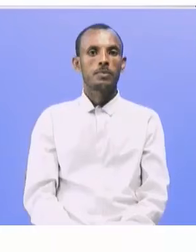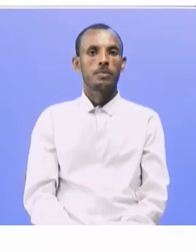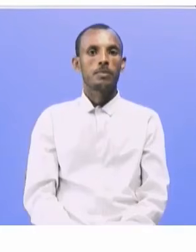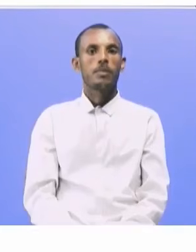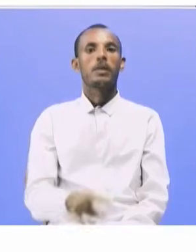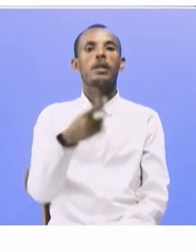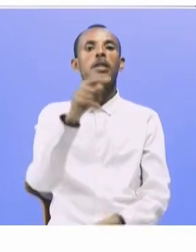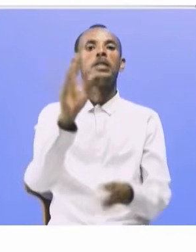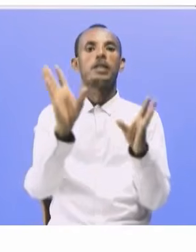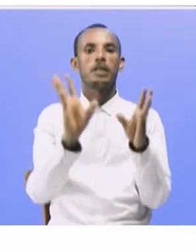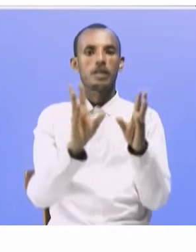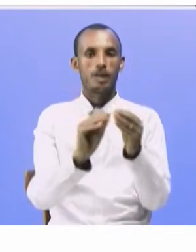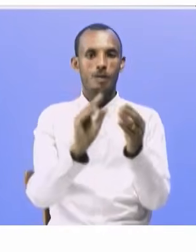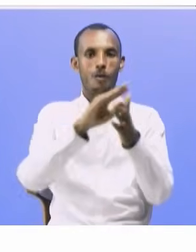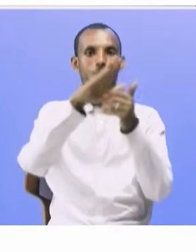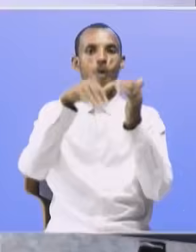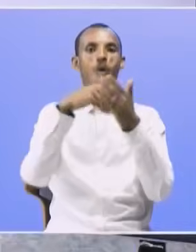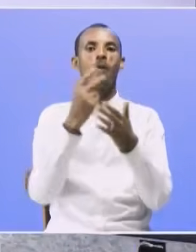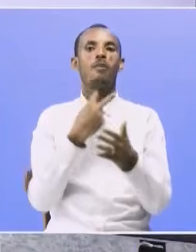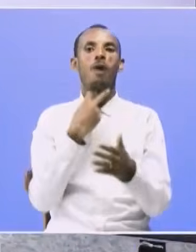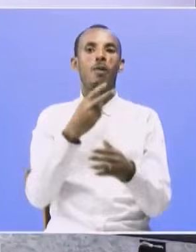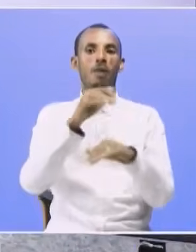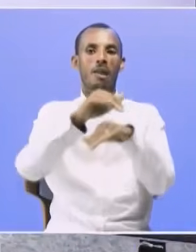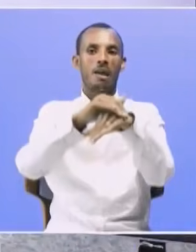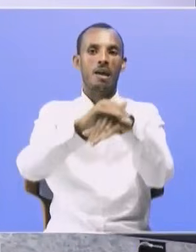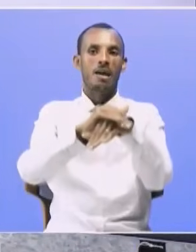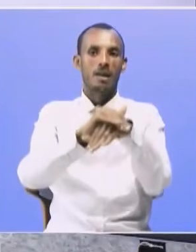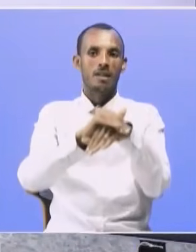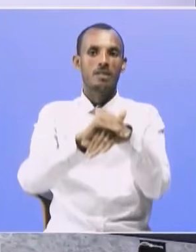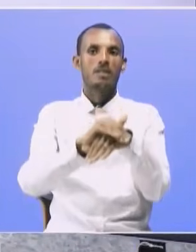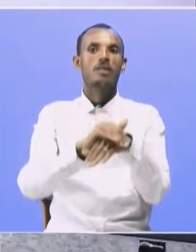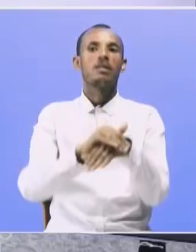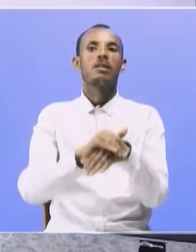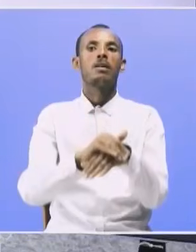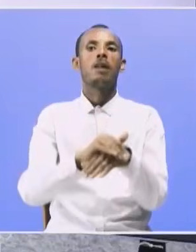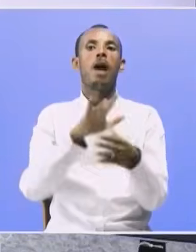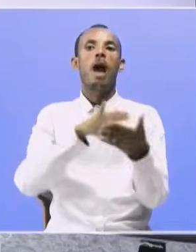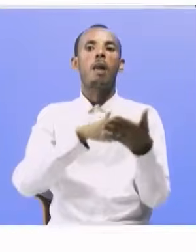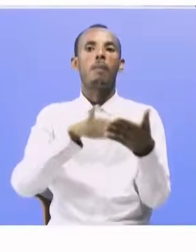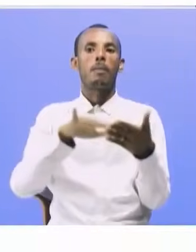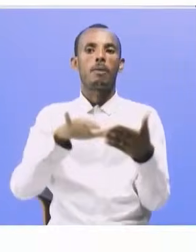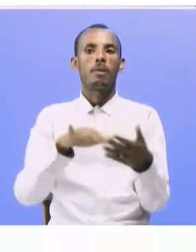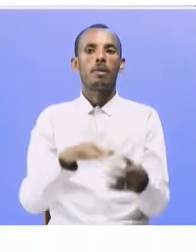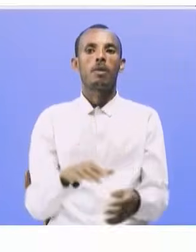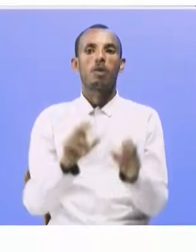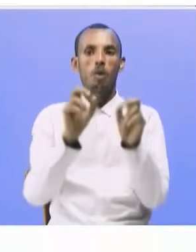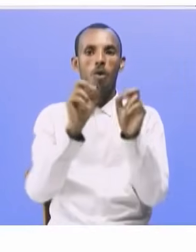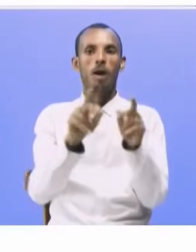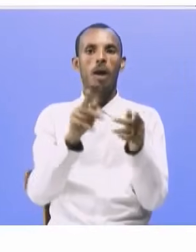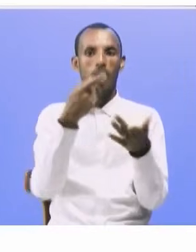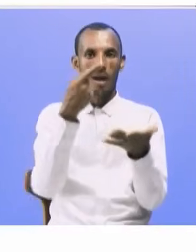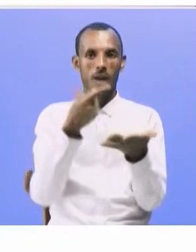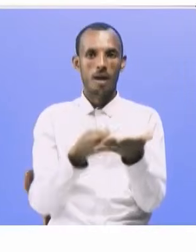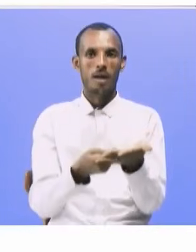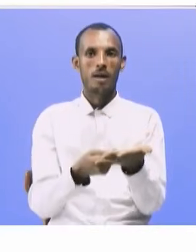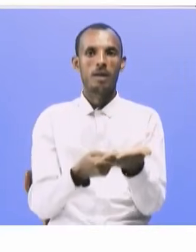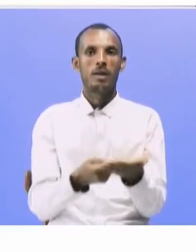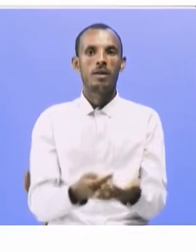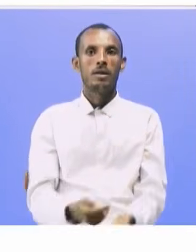Set of all vowels of English alphabet. Okay, here,